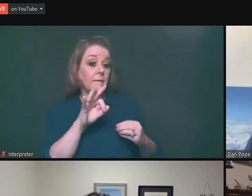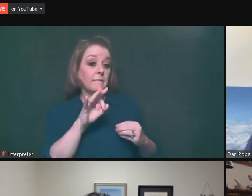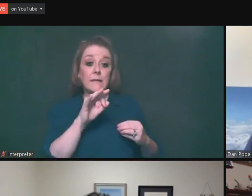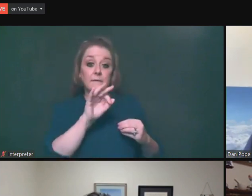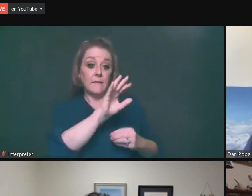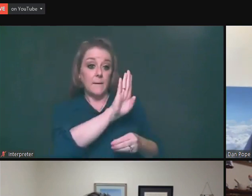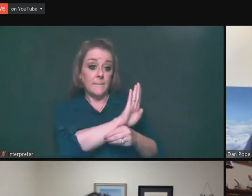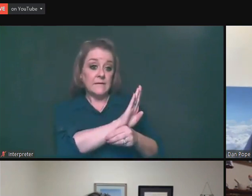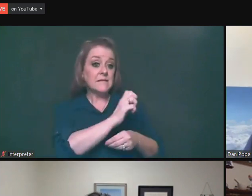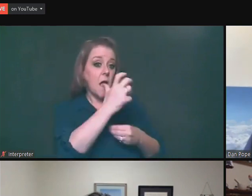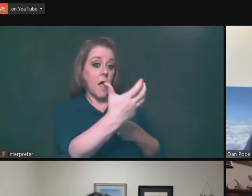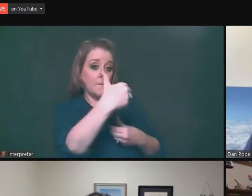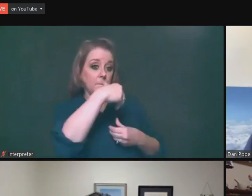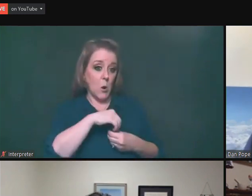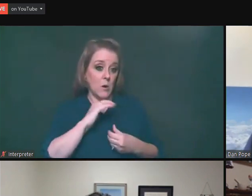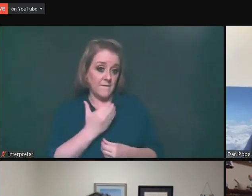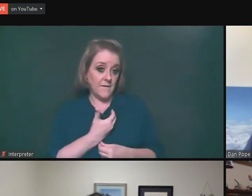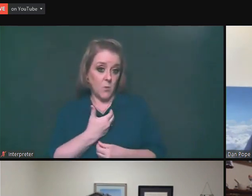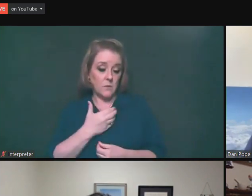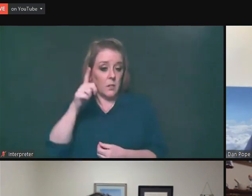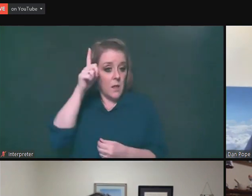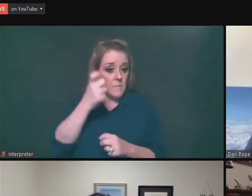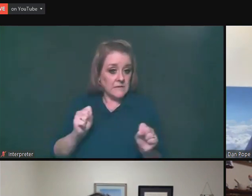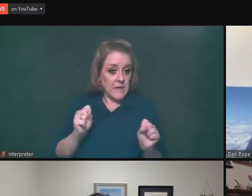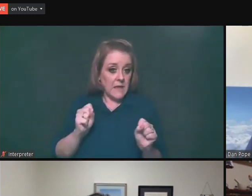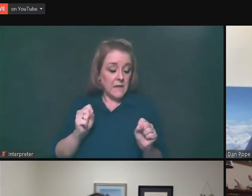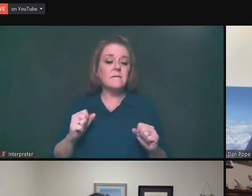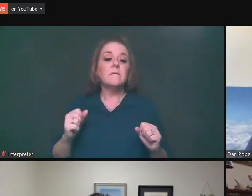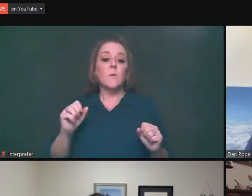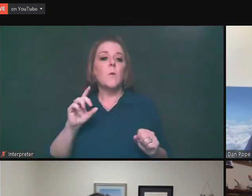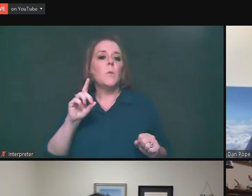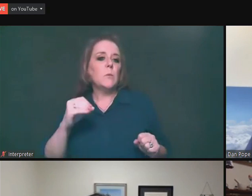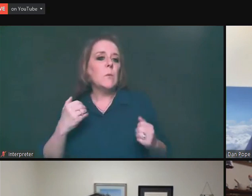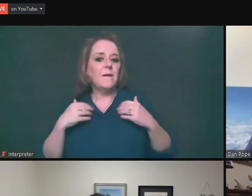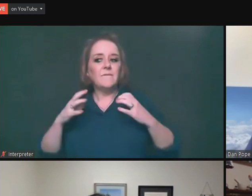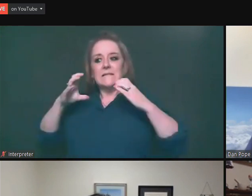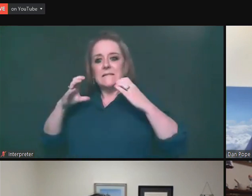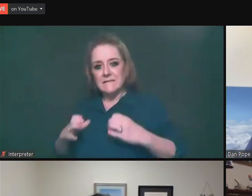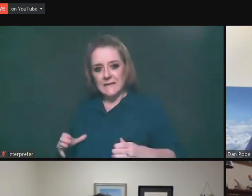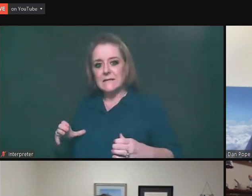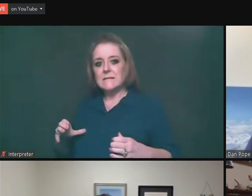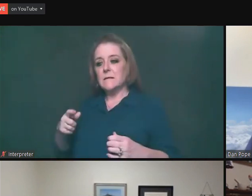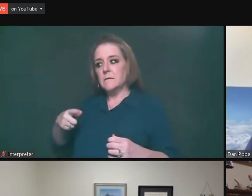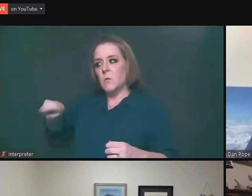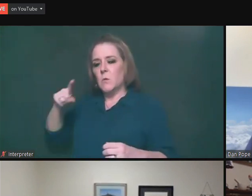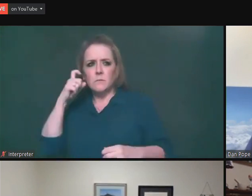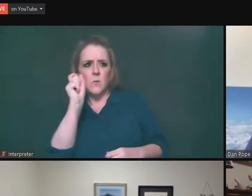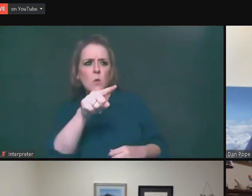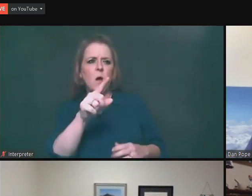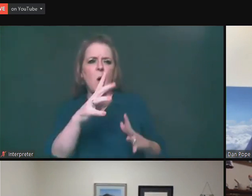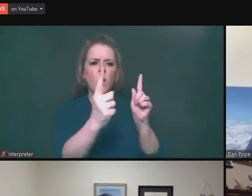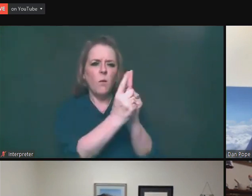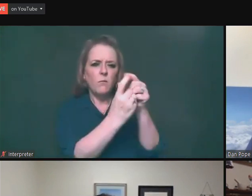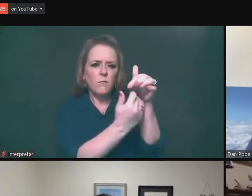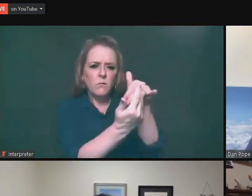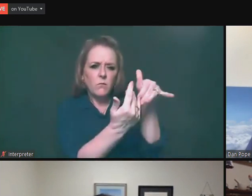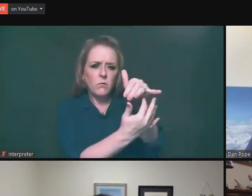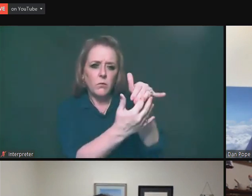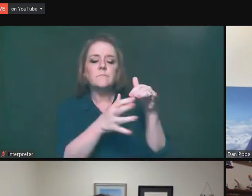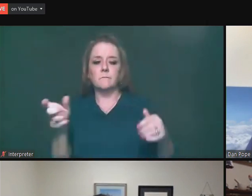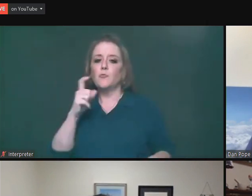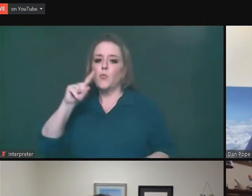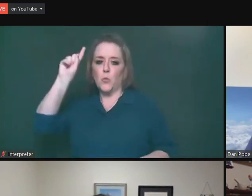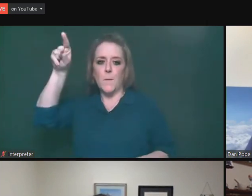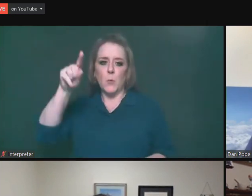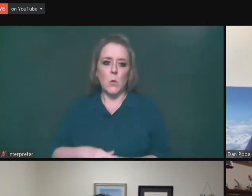Safe, we do have citizens who report the failure to social distance and to follow guidelines as